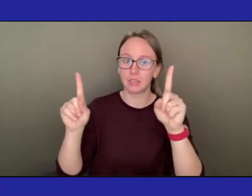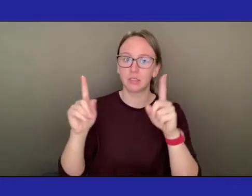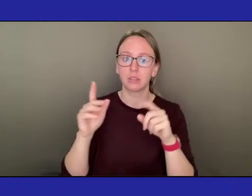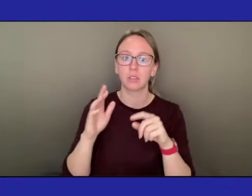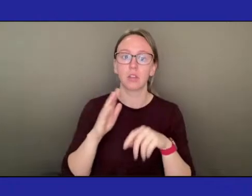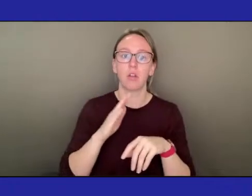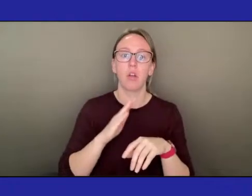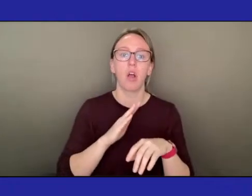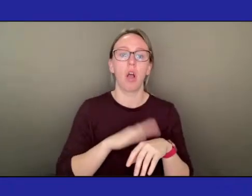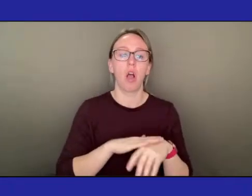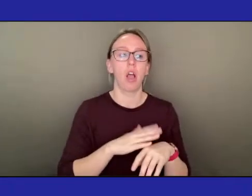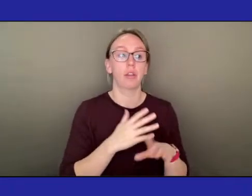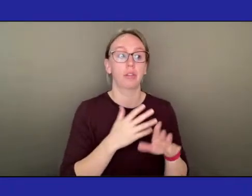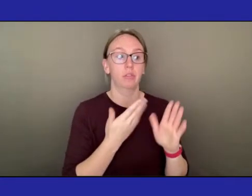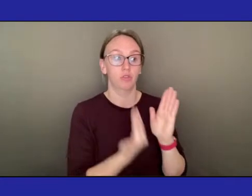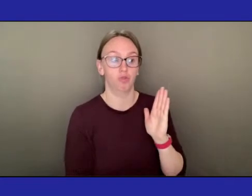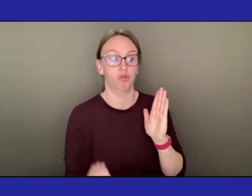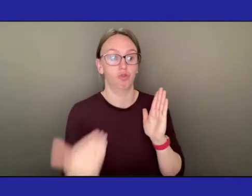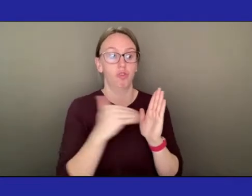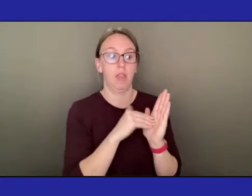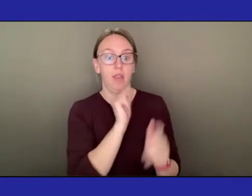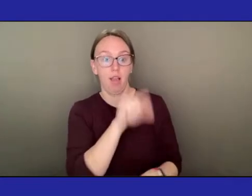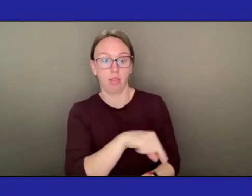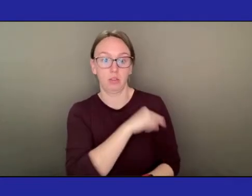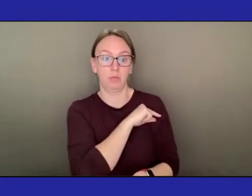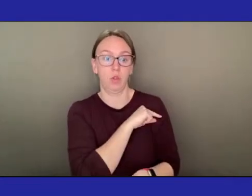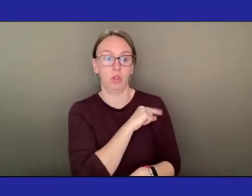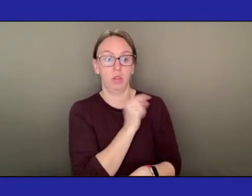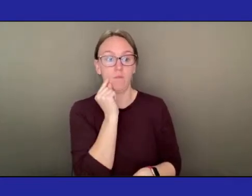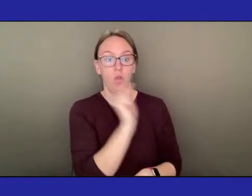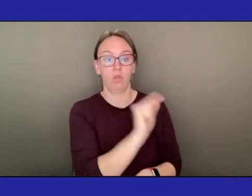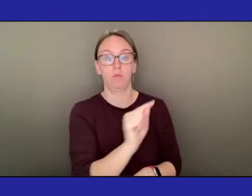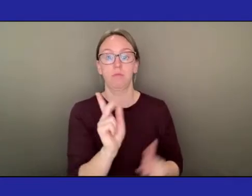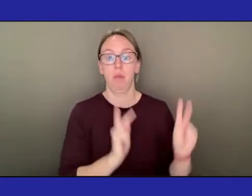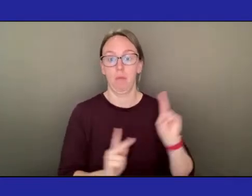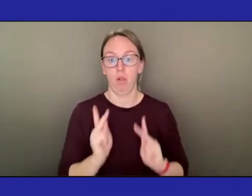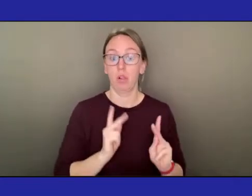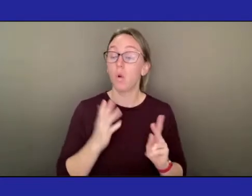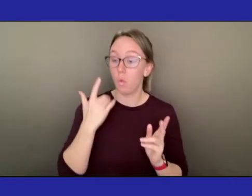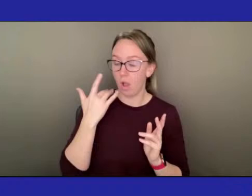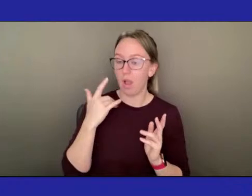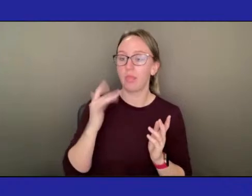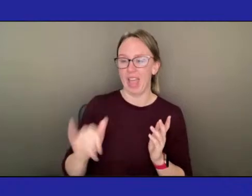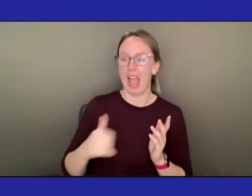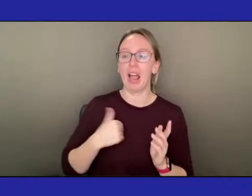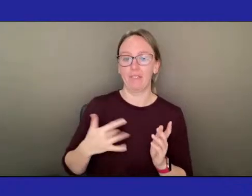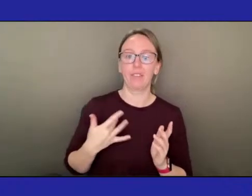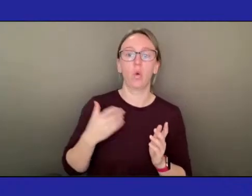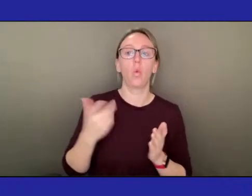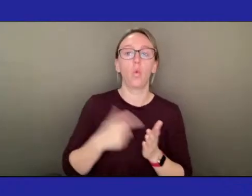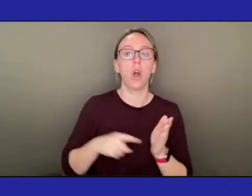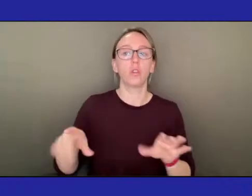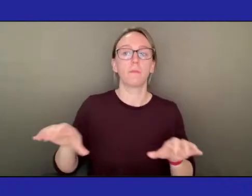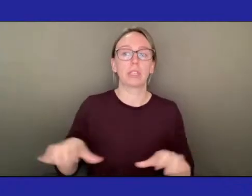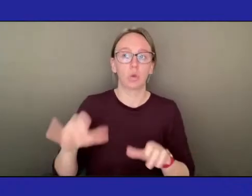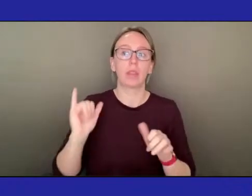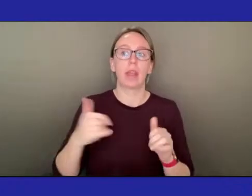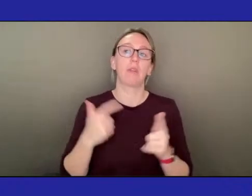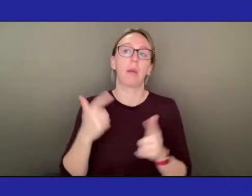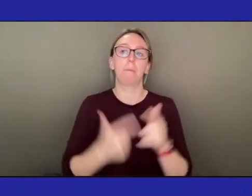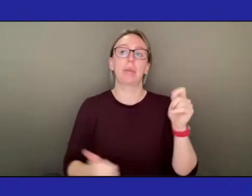people, because I think of all the things you've been doing, that has the greatest impact to us. Sure.